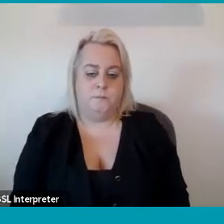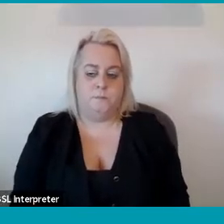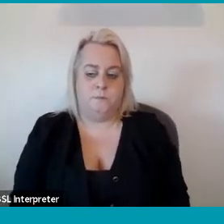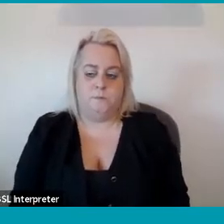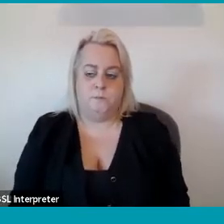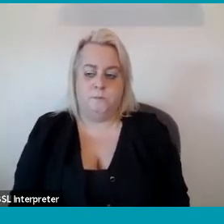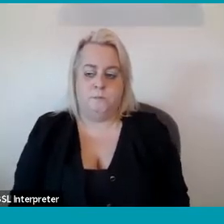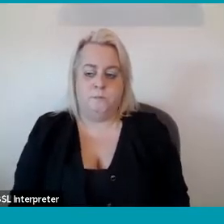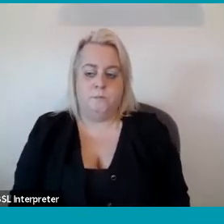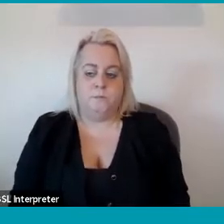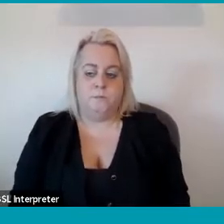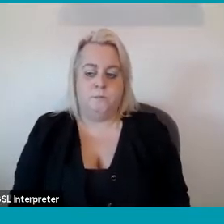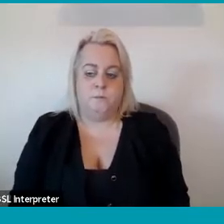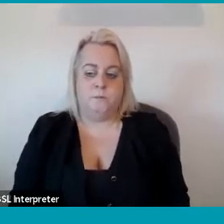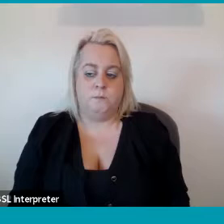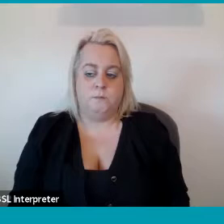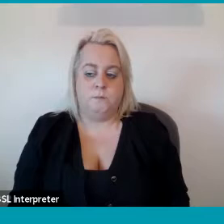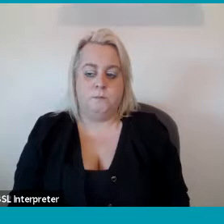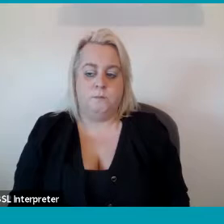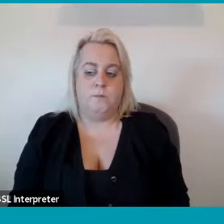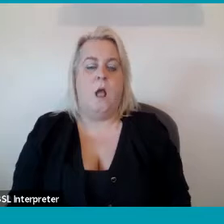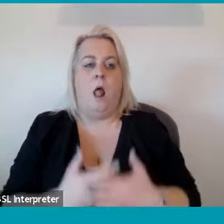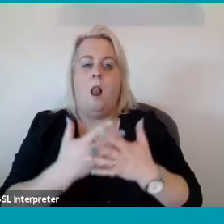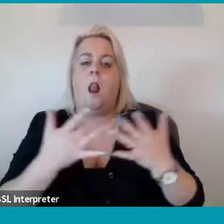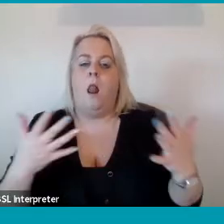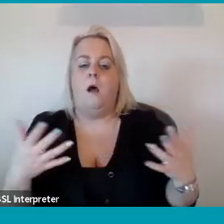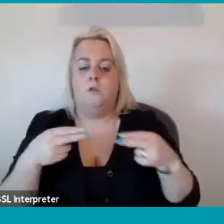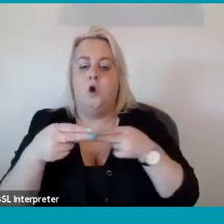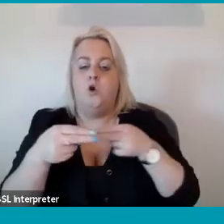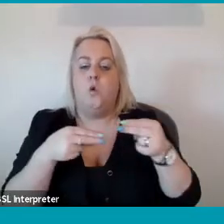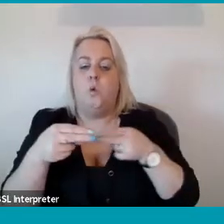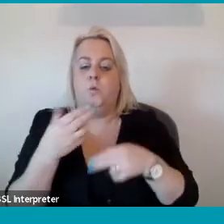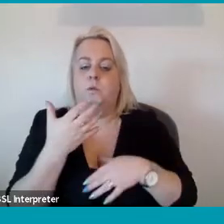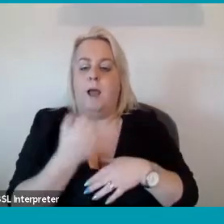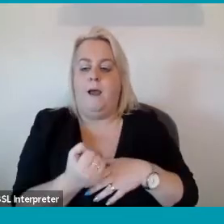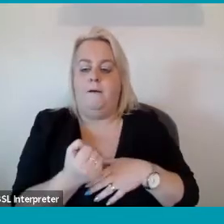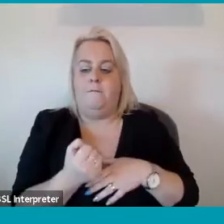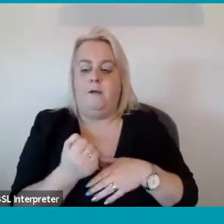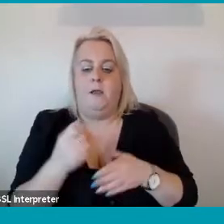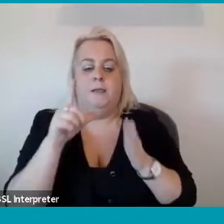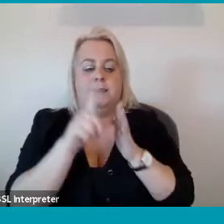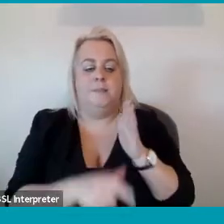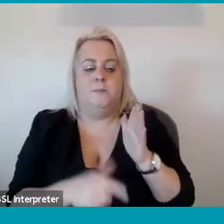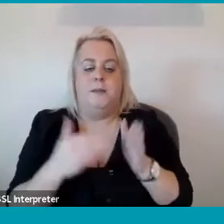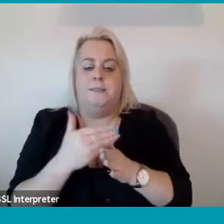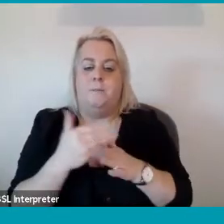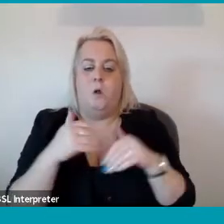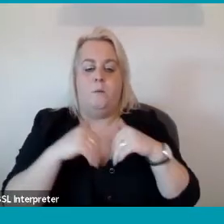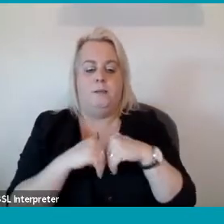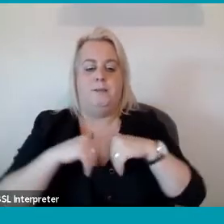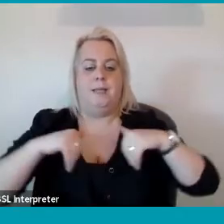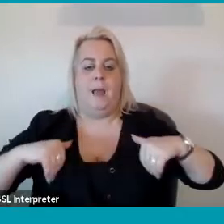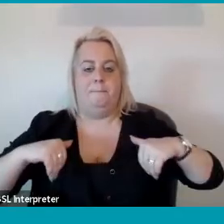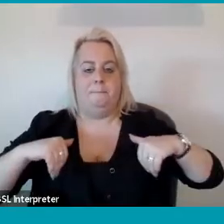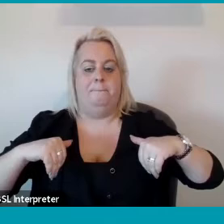It's talked about quite a bit on the news, I think, but there's a disability employment gap. It's